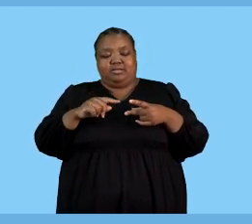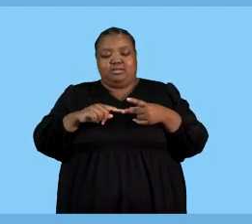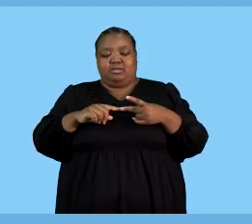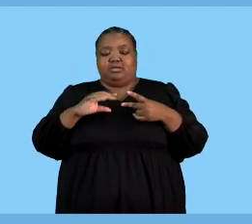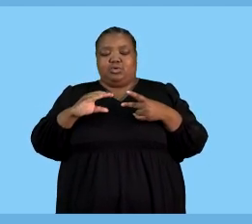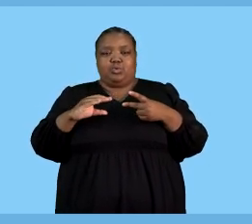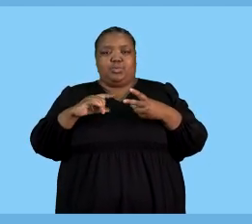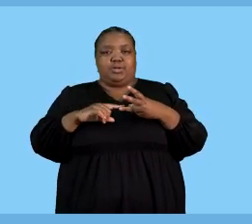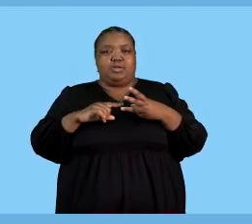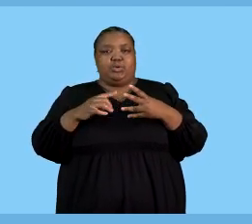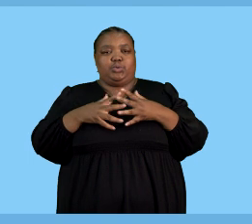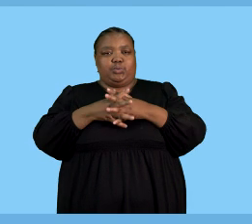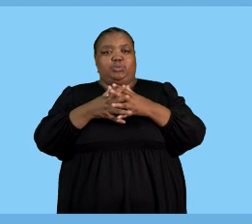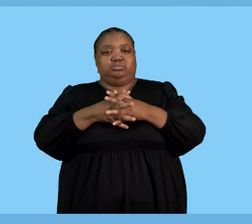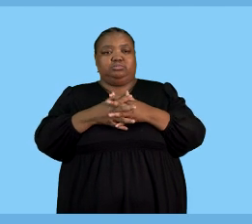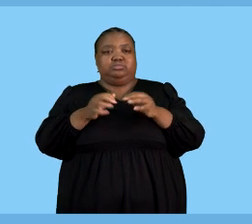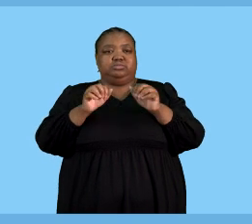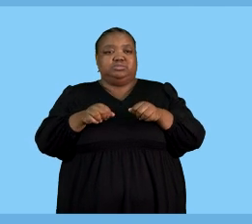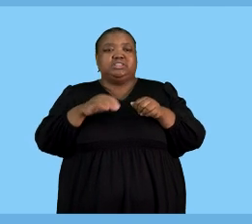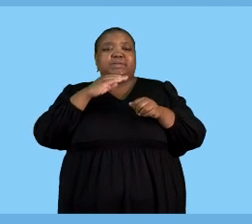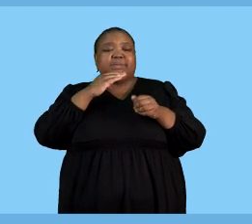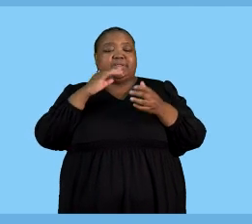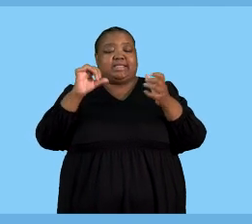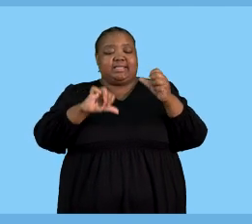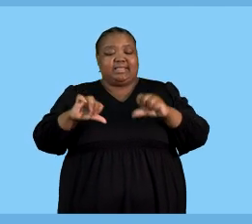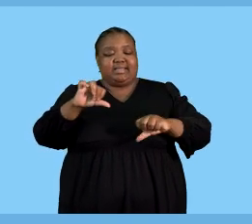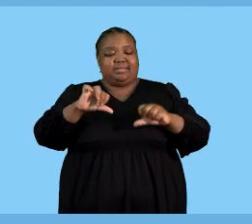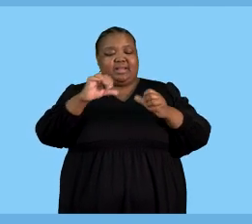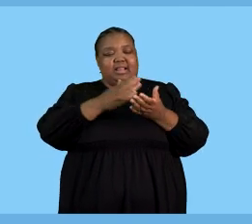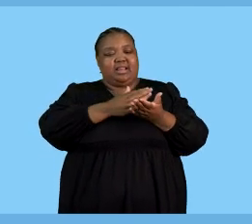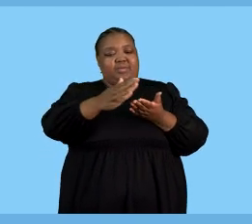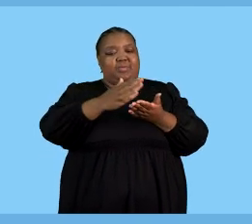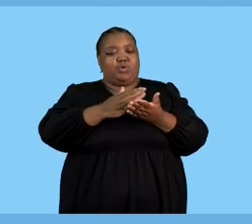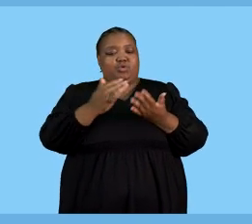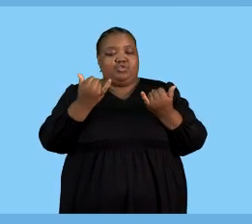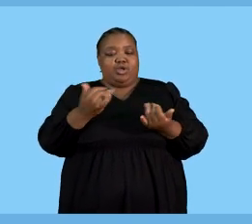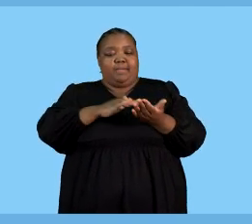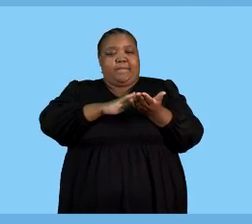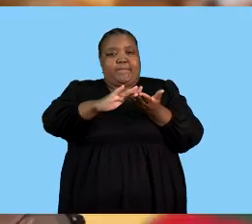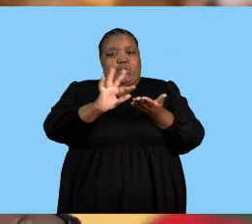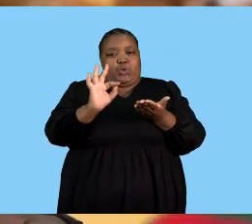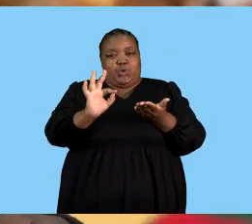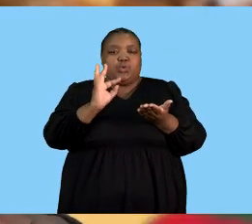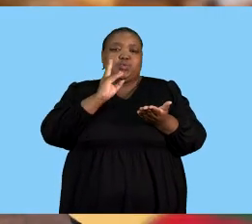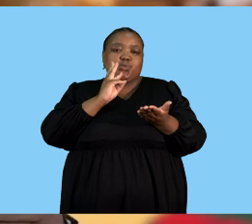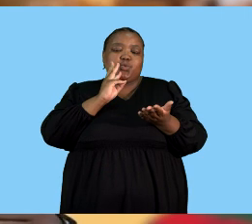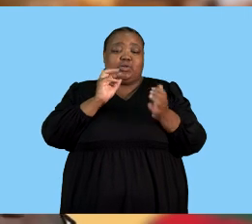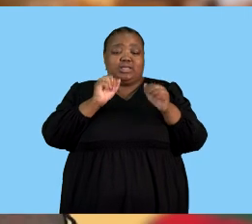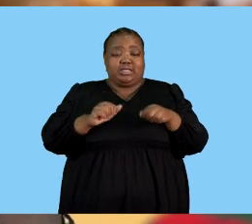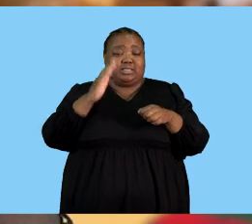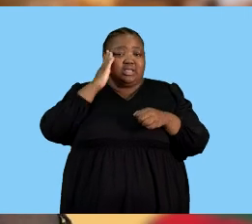fact that it's distilled water, it means they've removed some impurities. So what is left is just pure water. And we know that water is